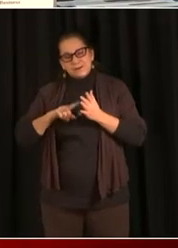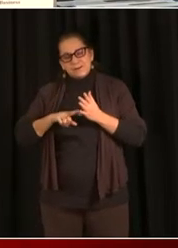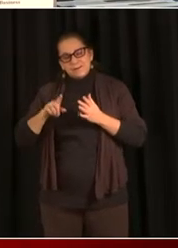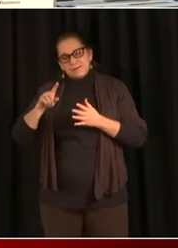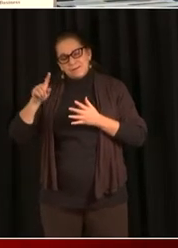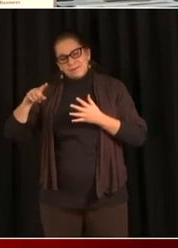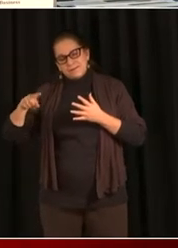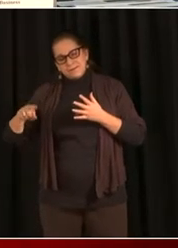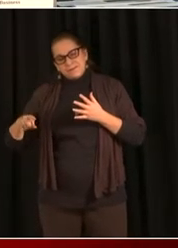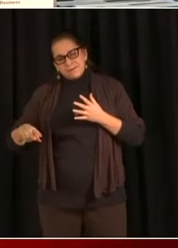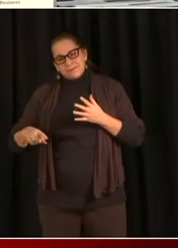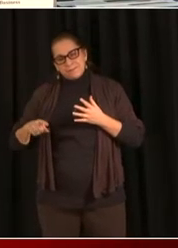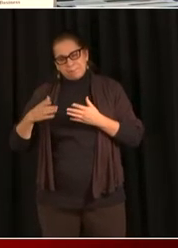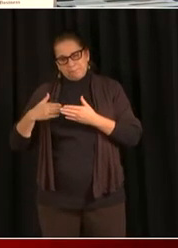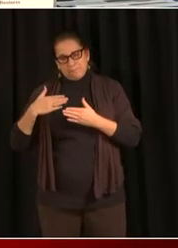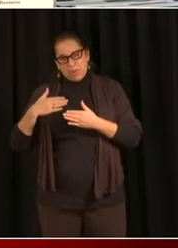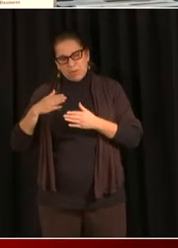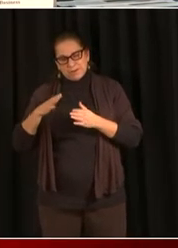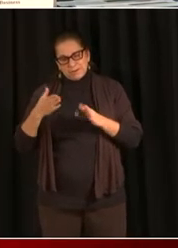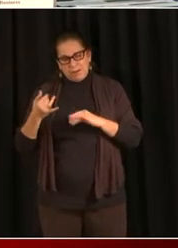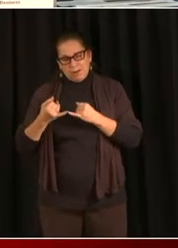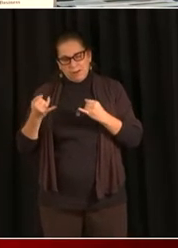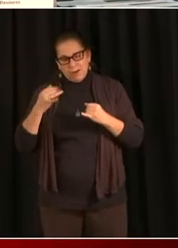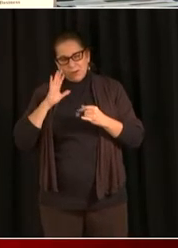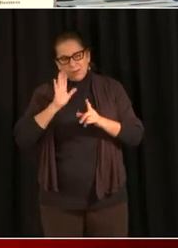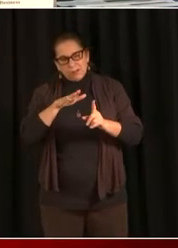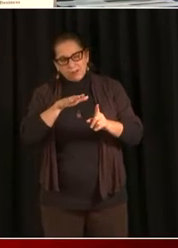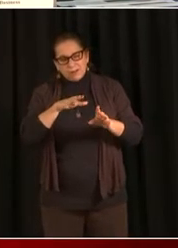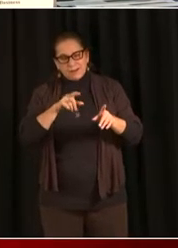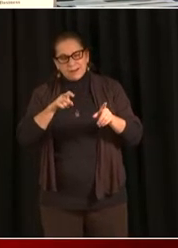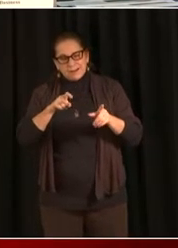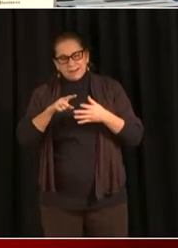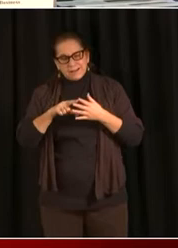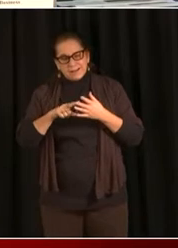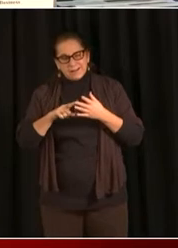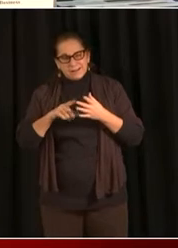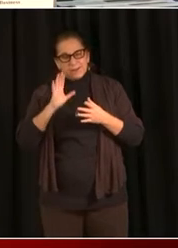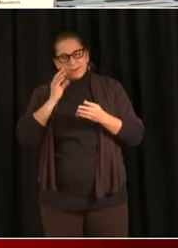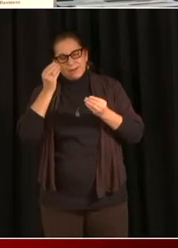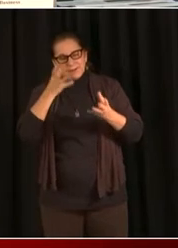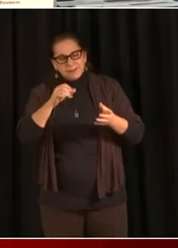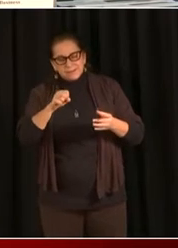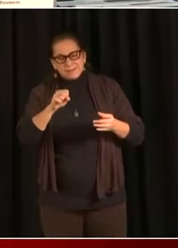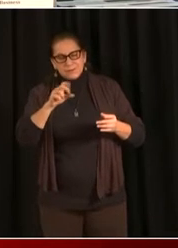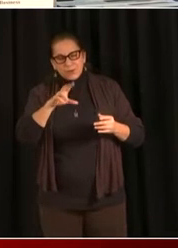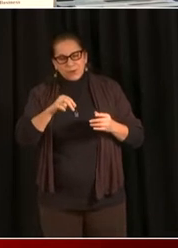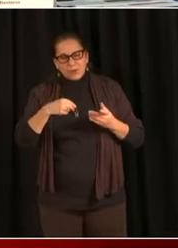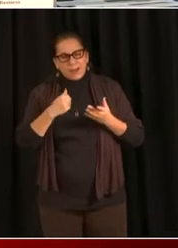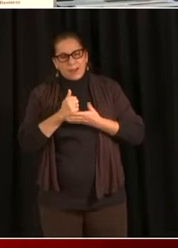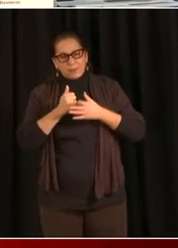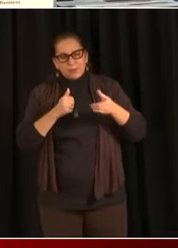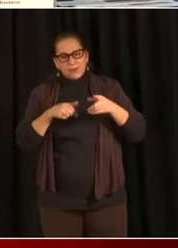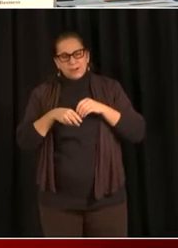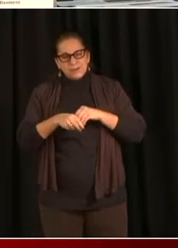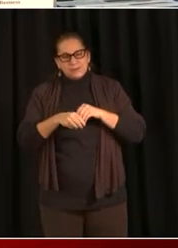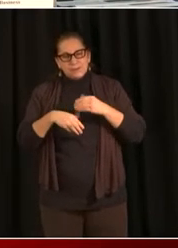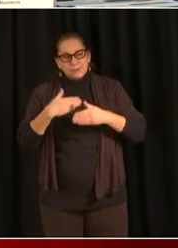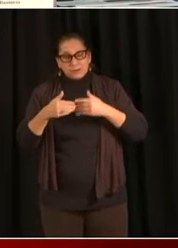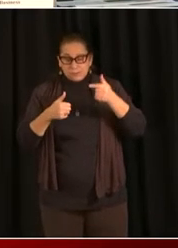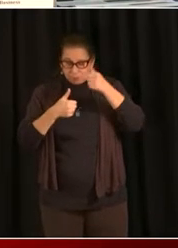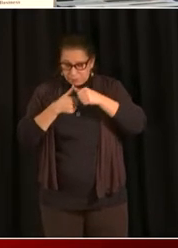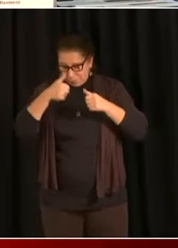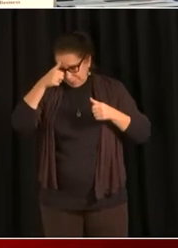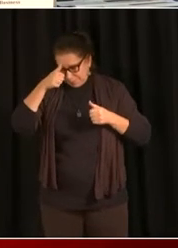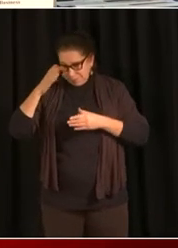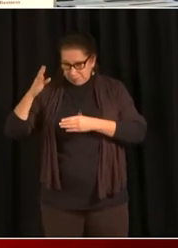is complete, you will be considered, can be the difference between a yes and a no. January 8th. So think about January 8th as the actual deadline